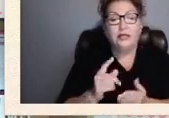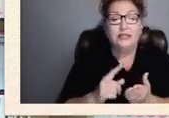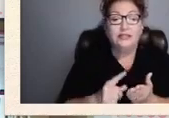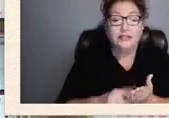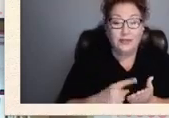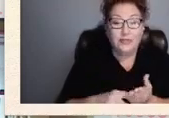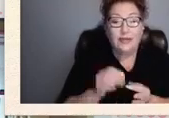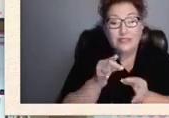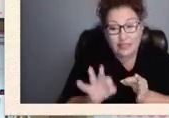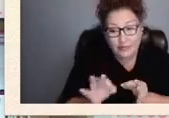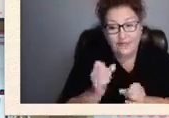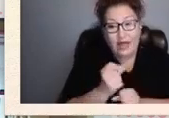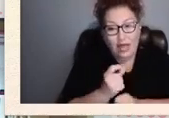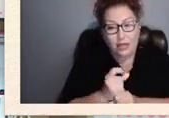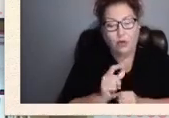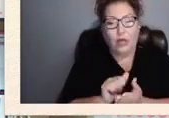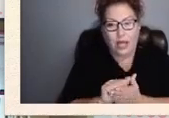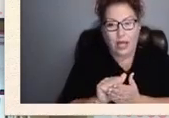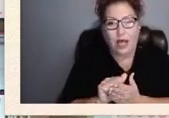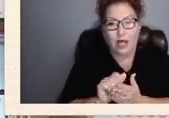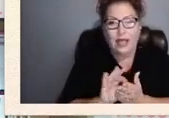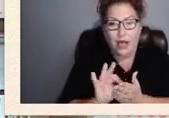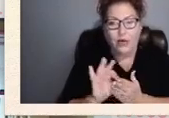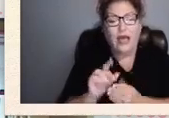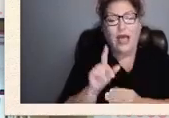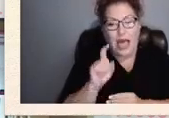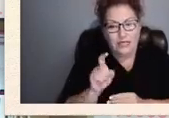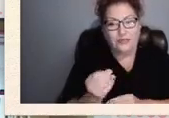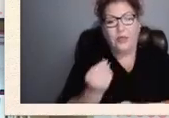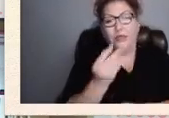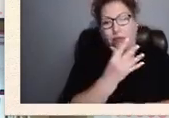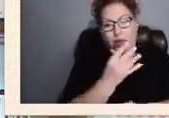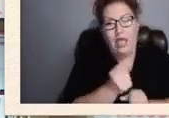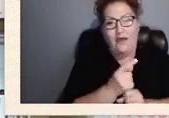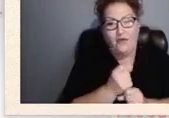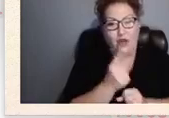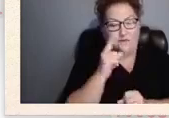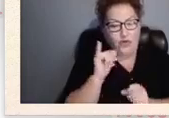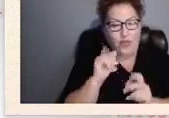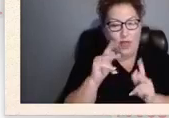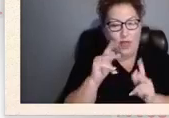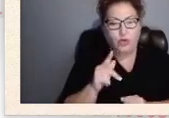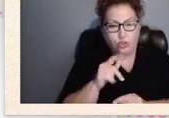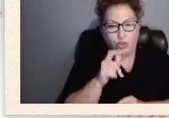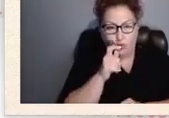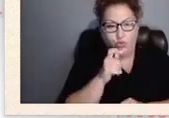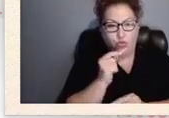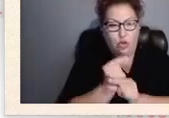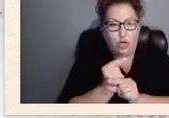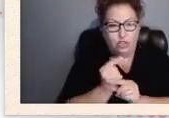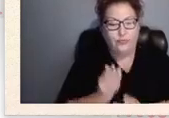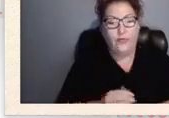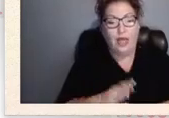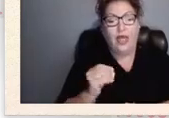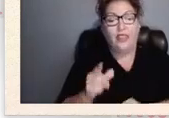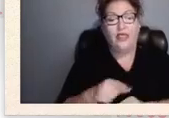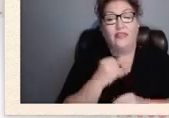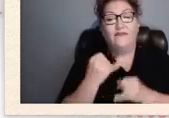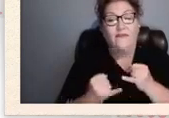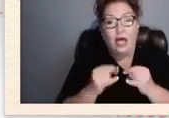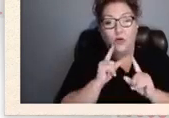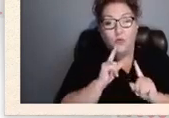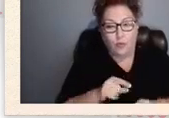be presented to the court every year on behalf of the person under the guardianship. And then we have the final report if we close it out.